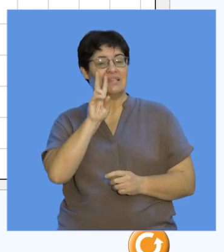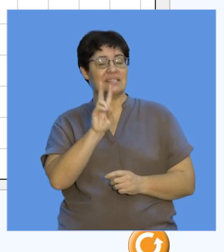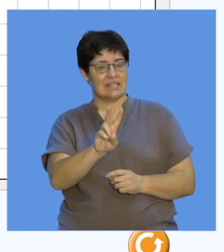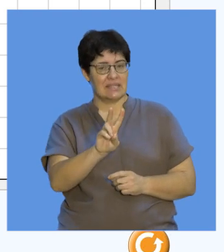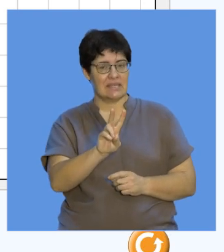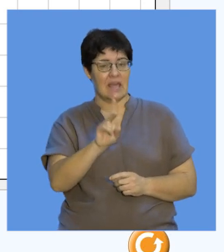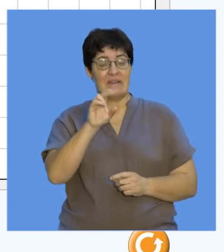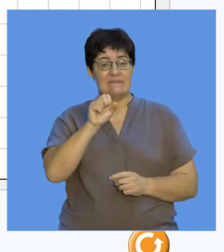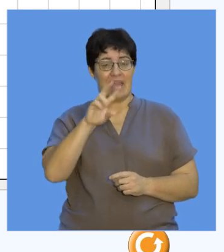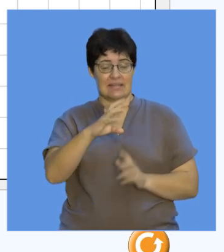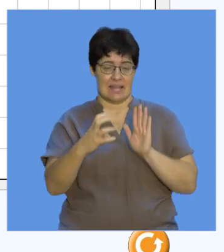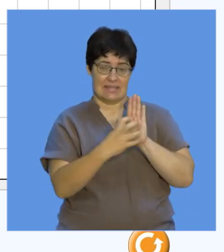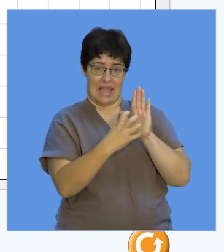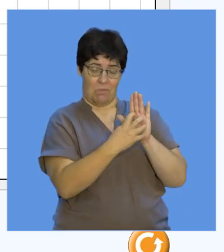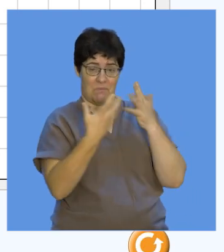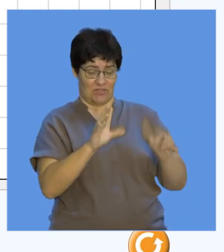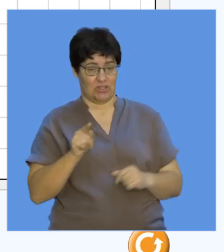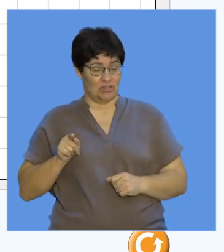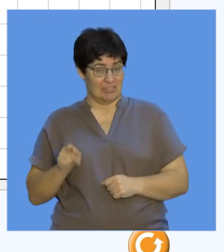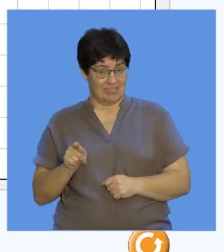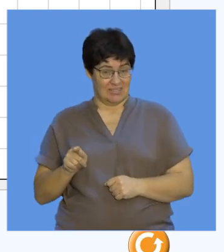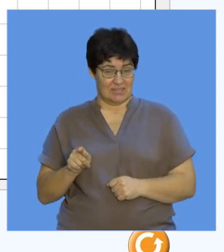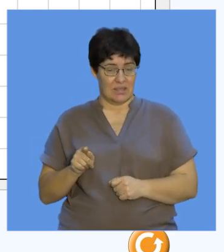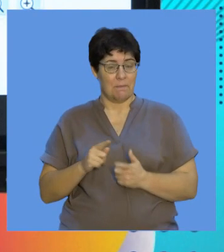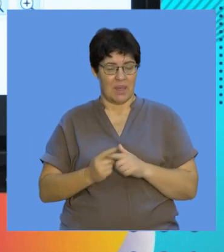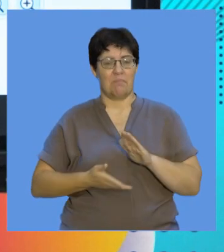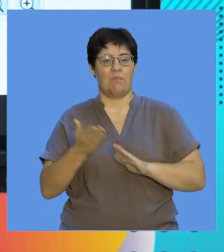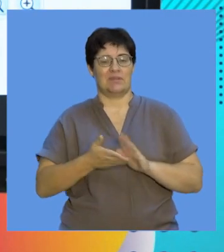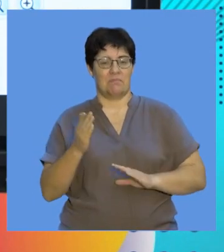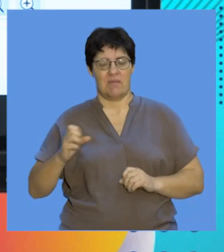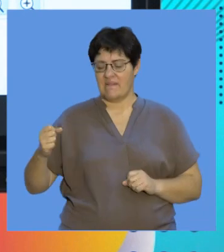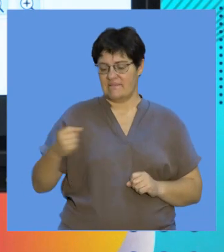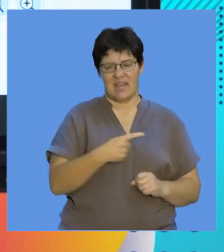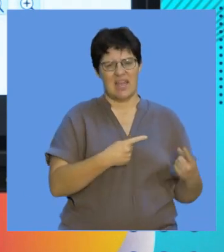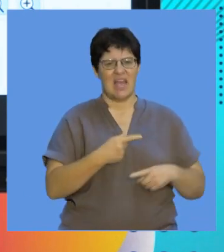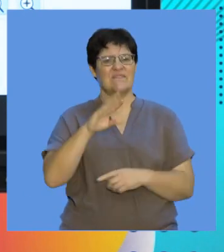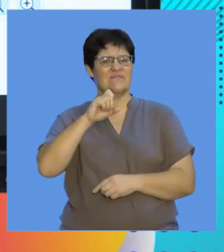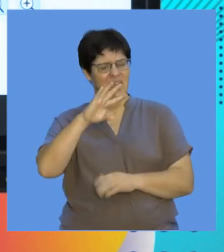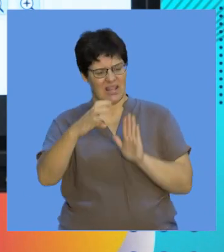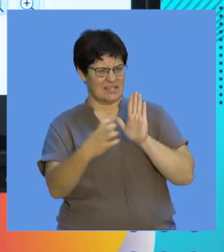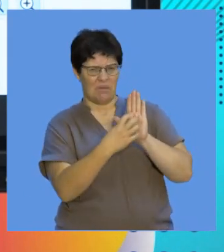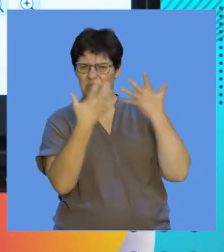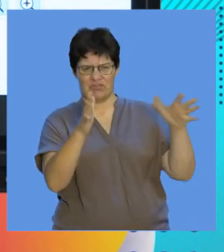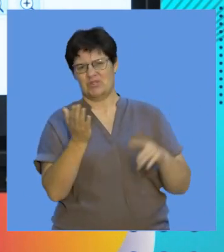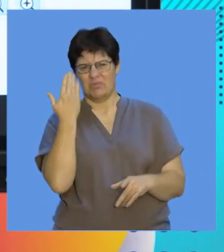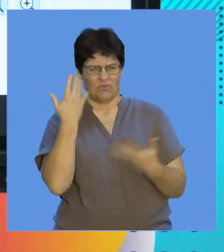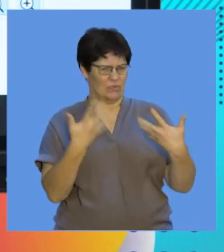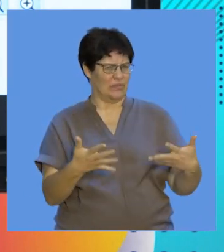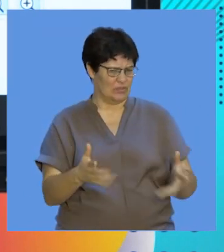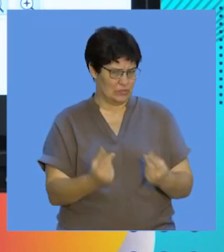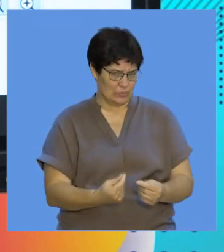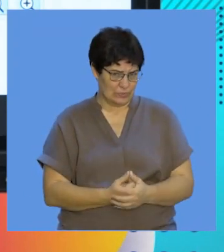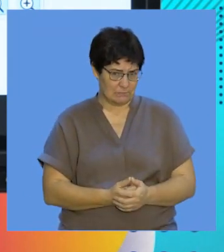the vector diagrams, okay? So this is the momentum diagram. We've done vector diagrams, okay?